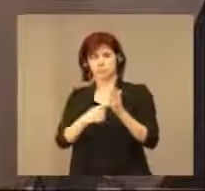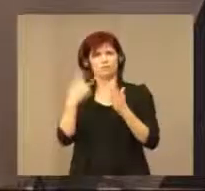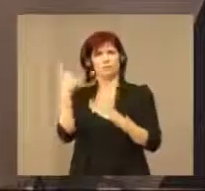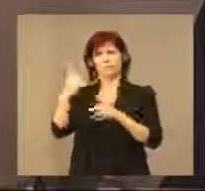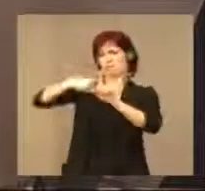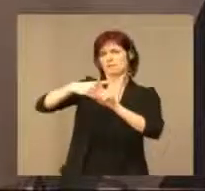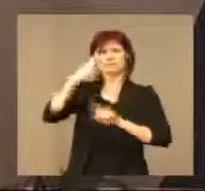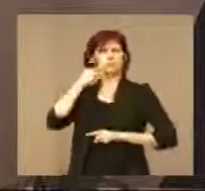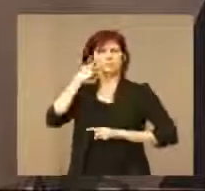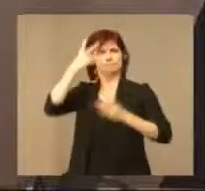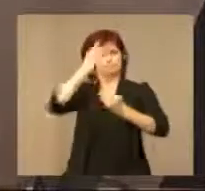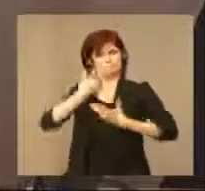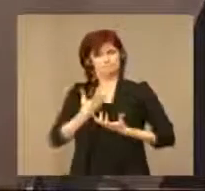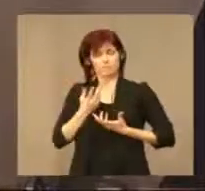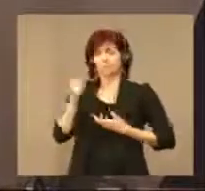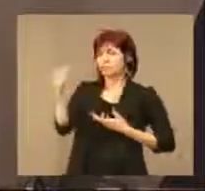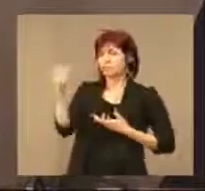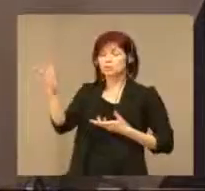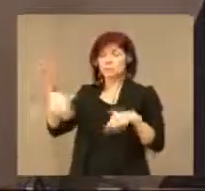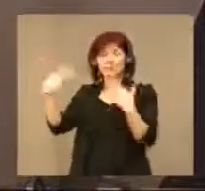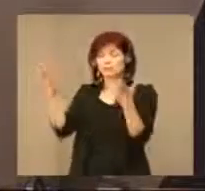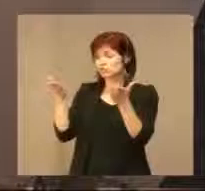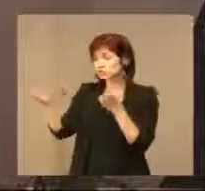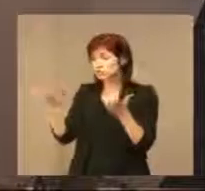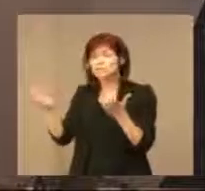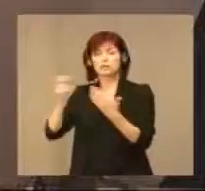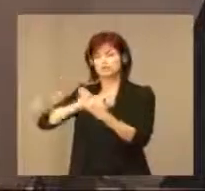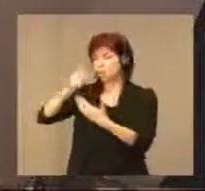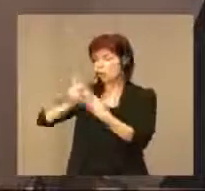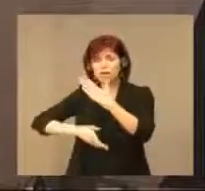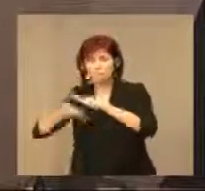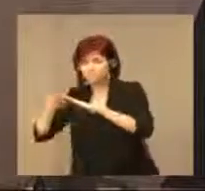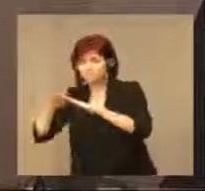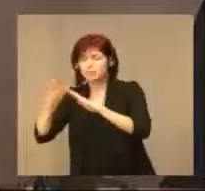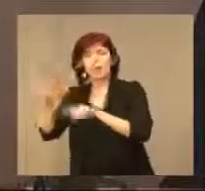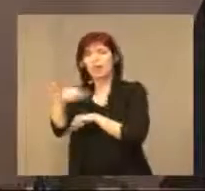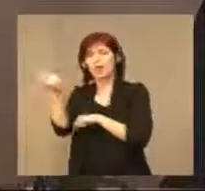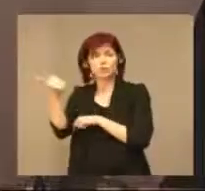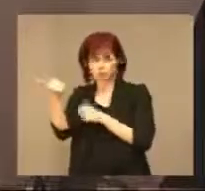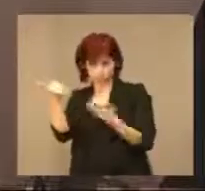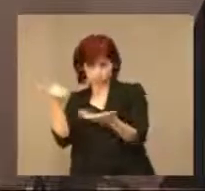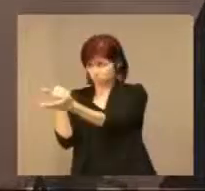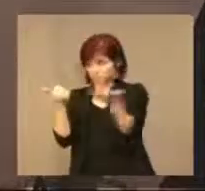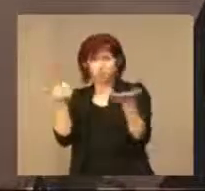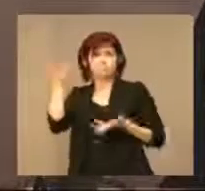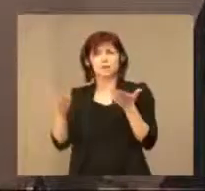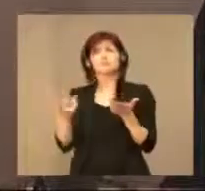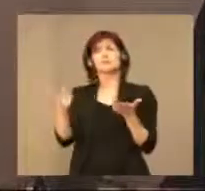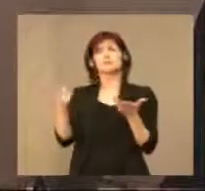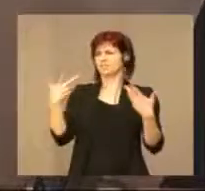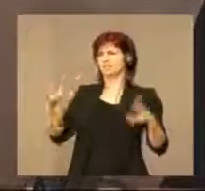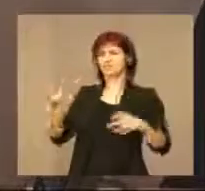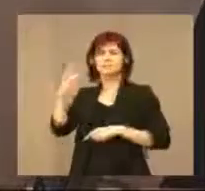disability? Are you a service provider, program deliverer, special needs educator, or other? And do you know persons with